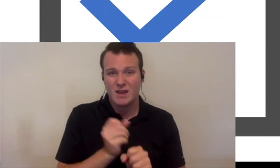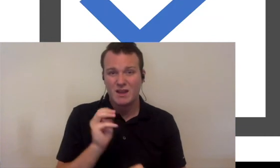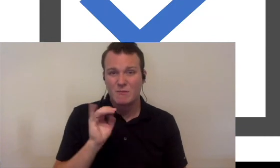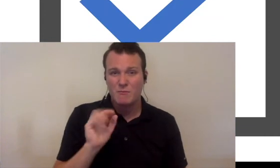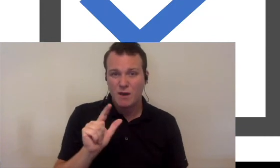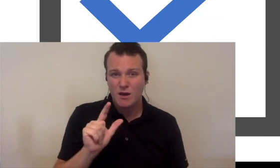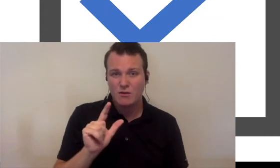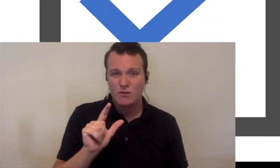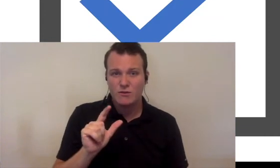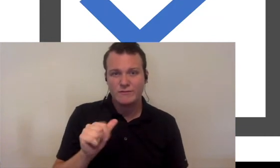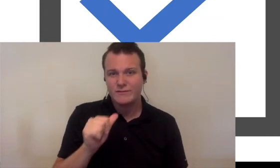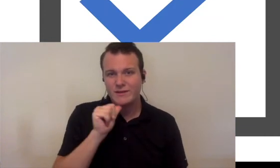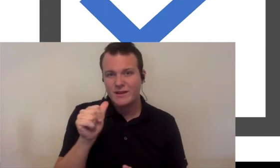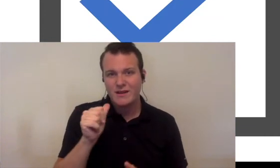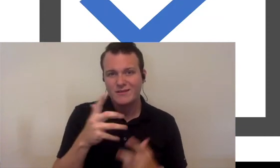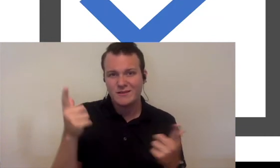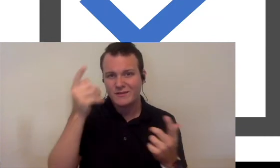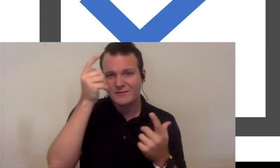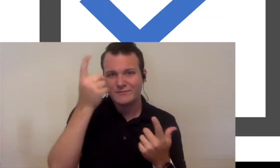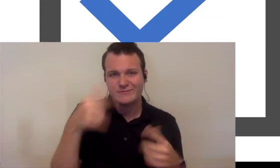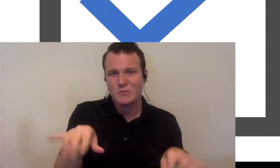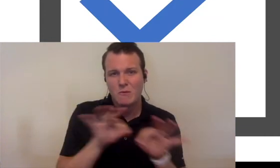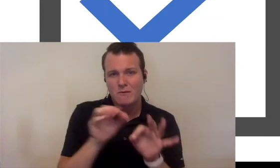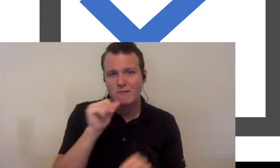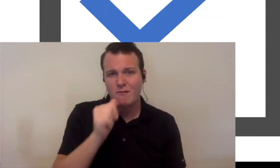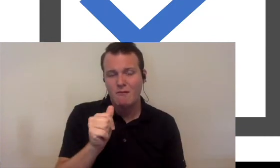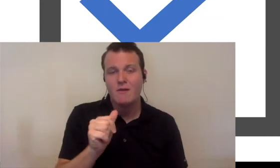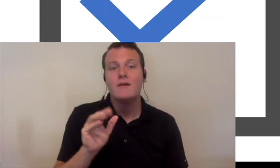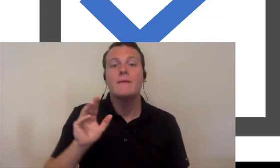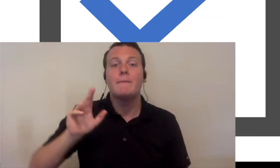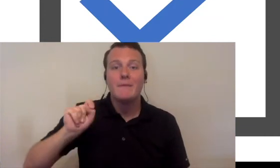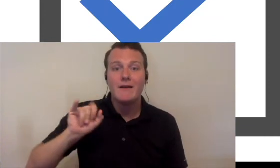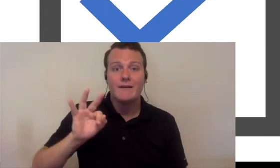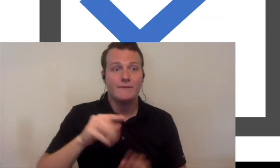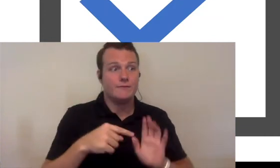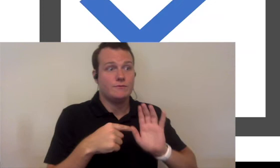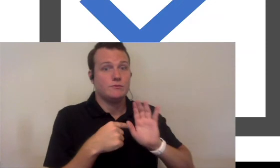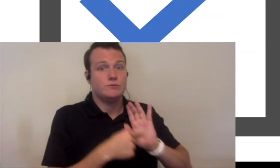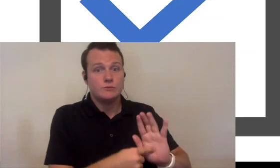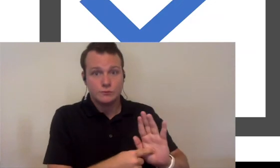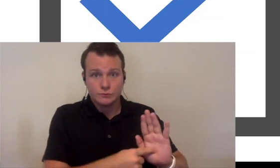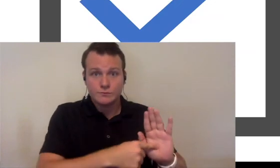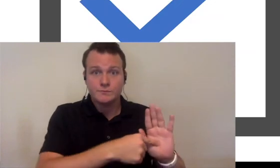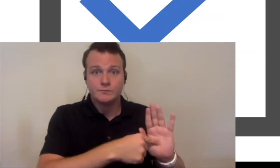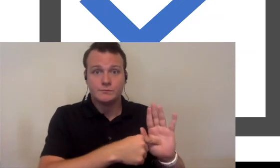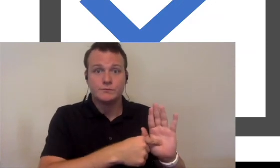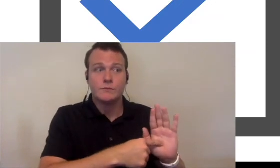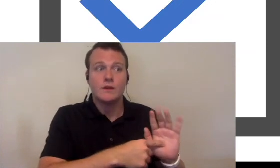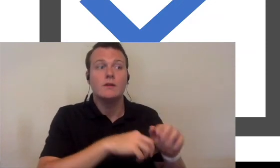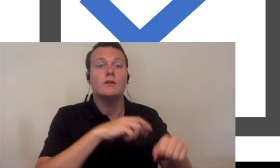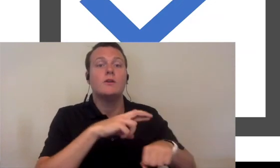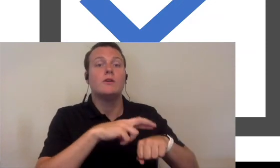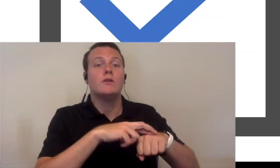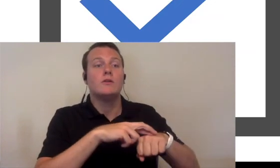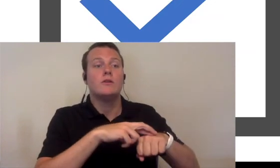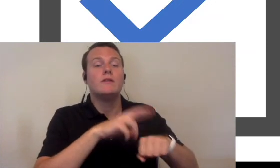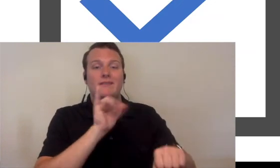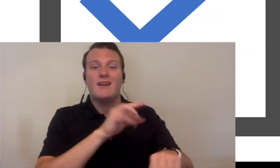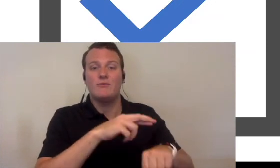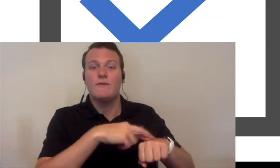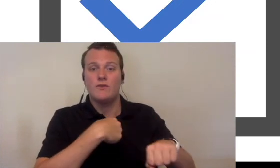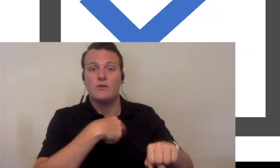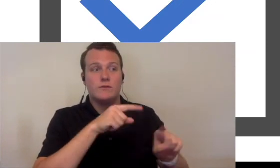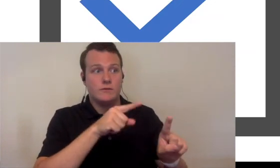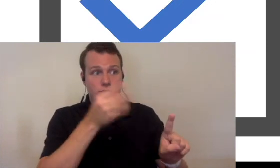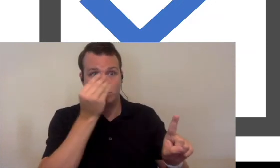great deal. But if you can show them the referral source, the things